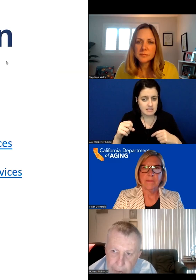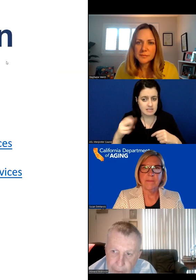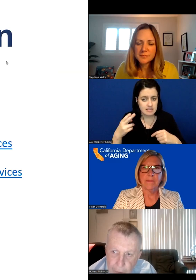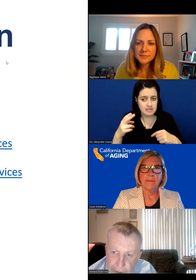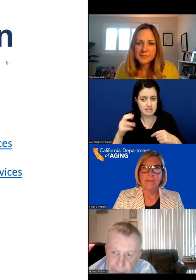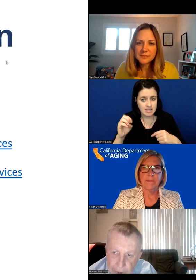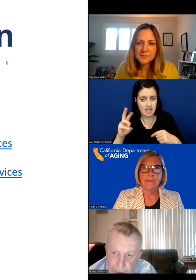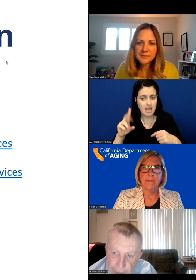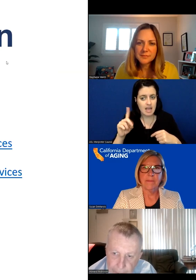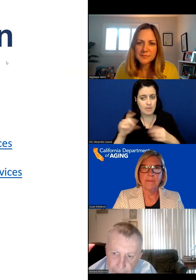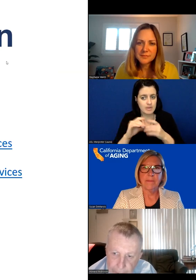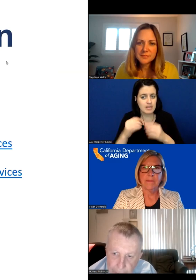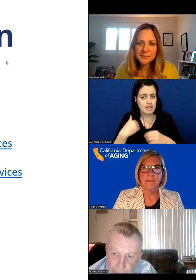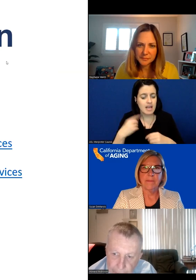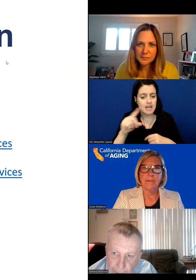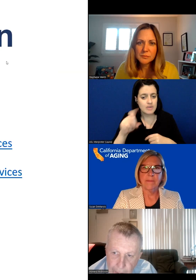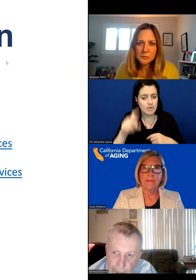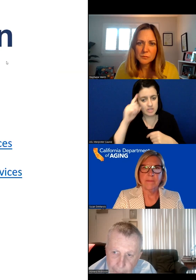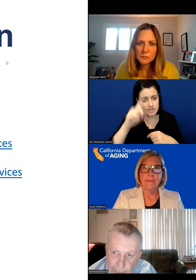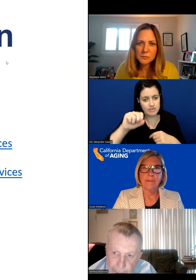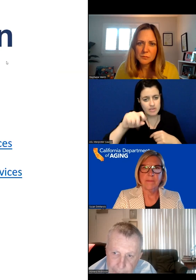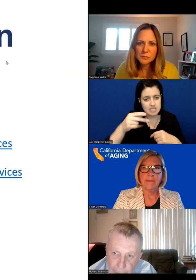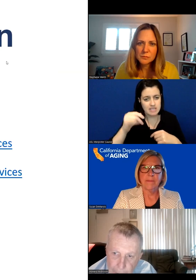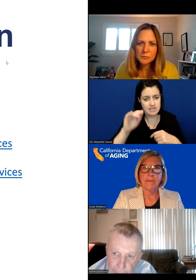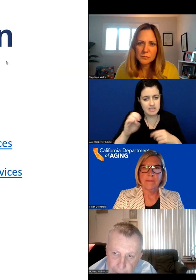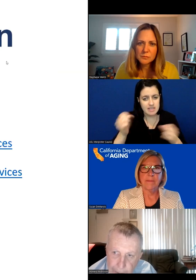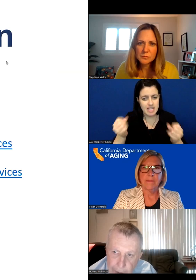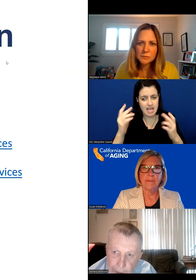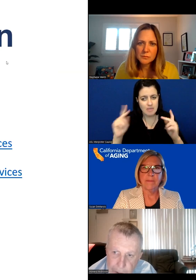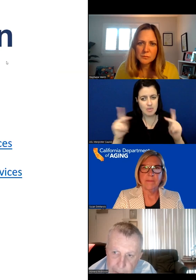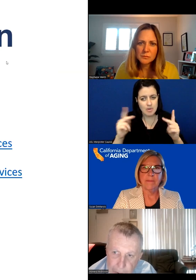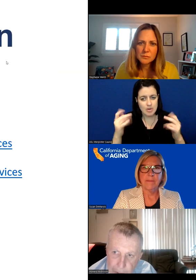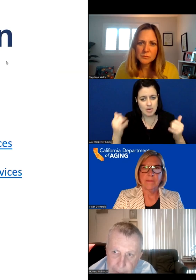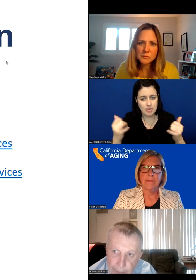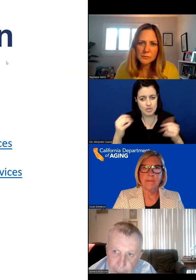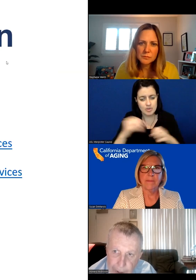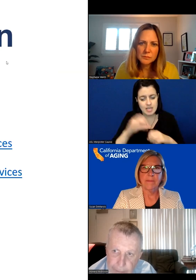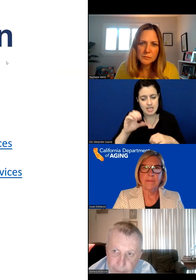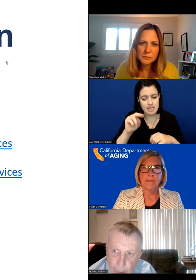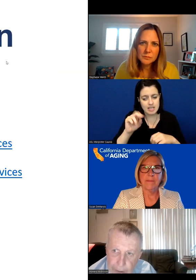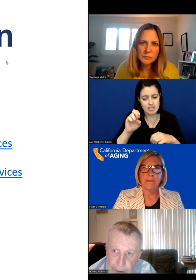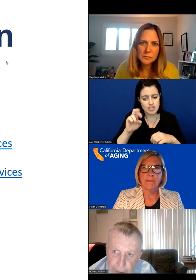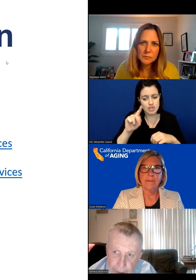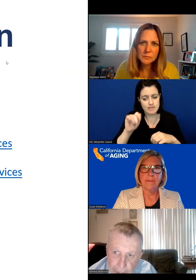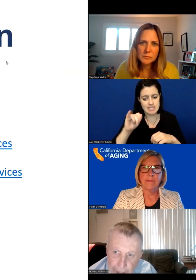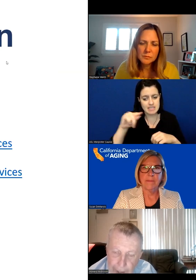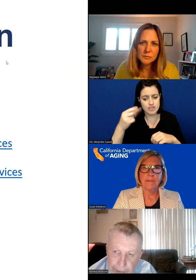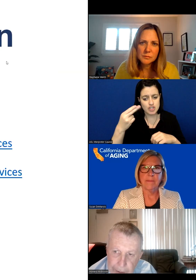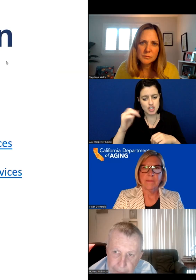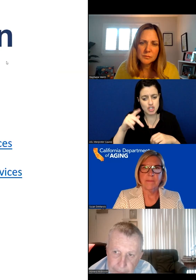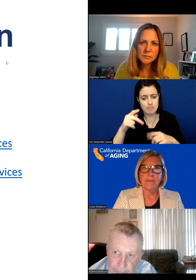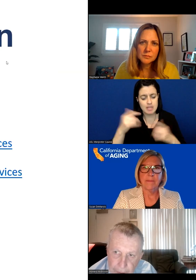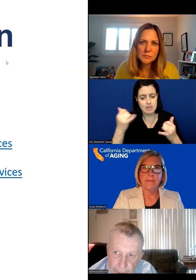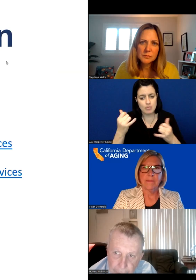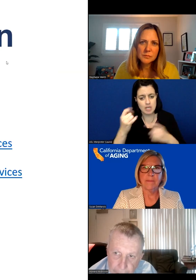I do have a question for Stephanie. How many people are currently in conservatorship at the present moment?